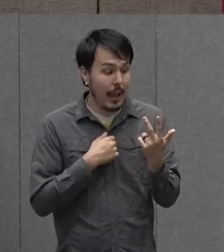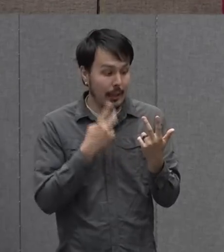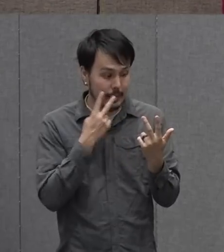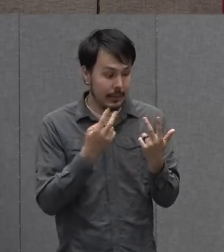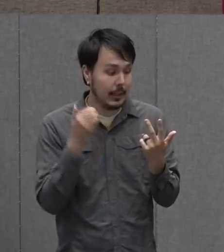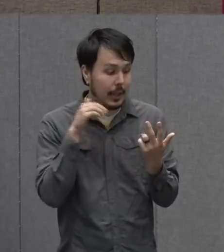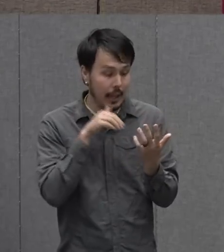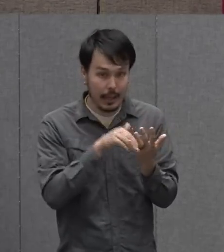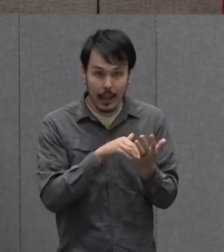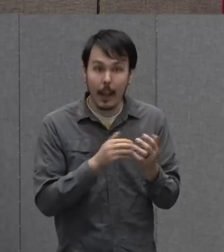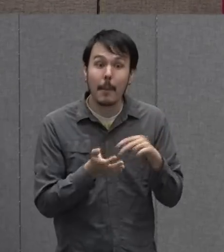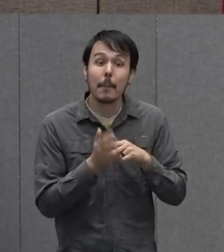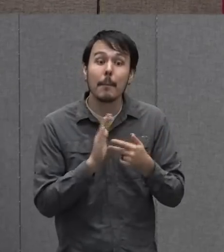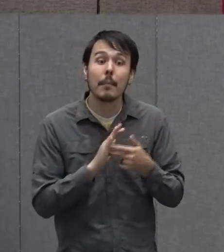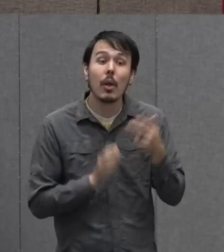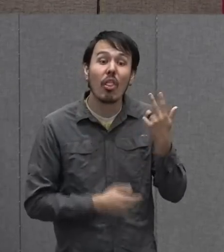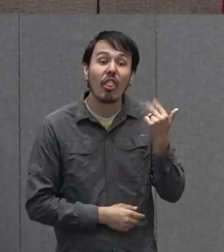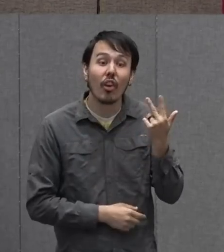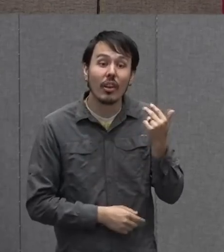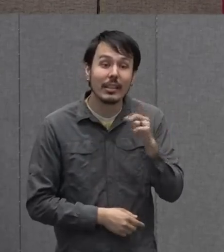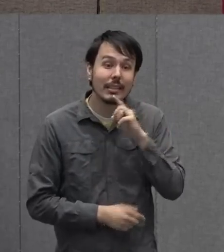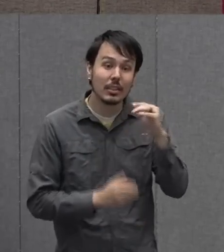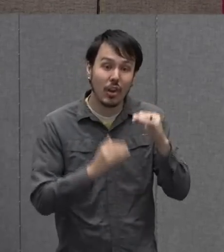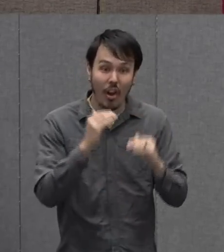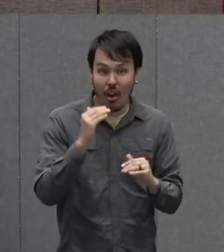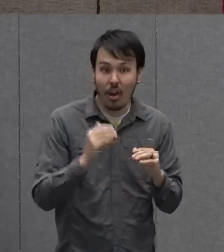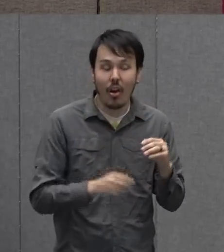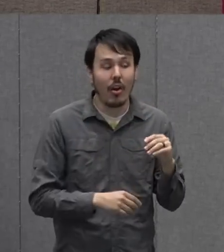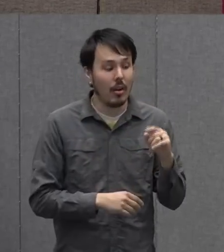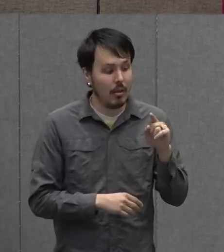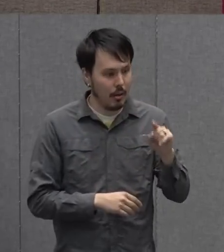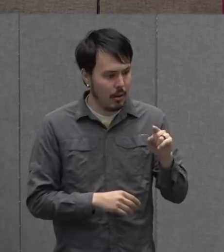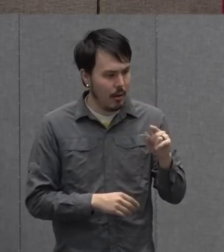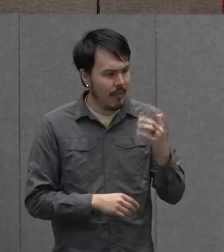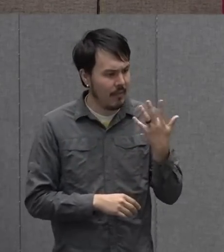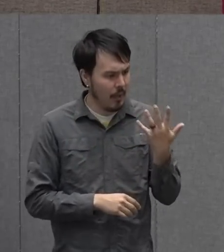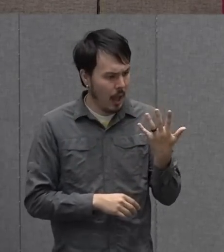odd. There's a 5. 15 is odd.